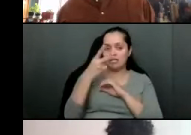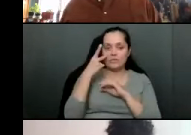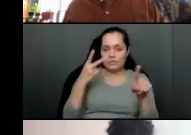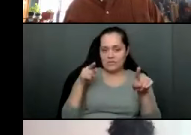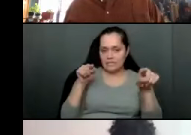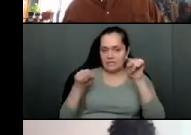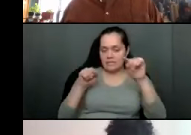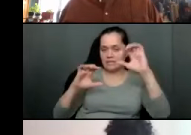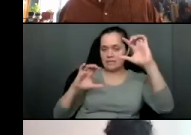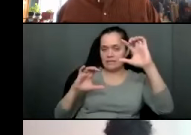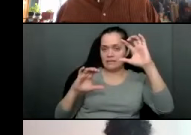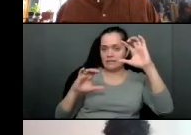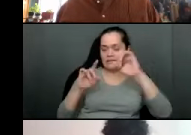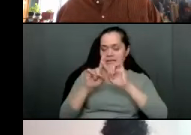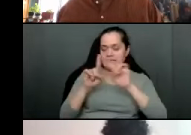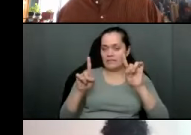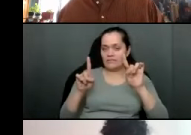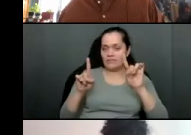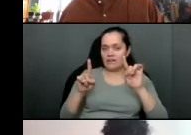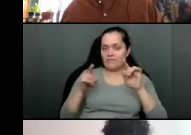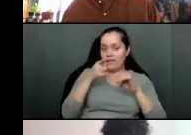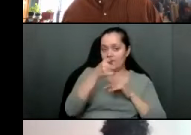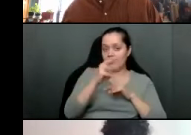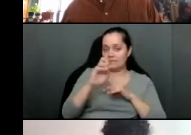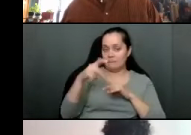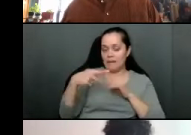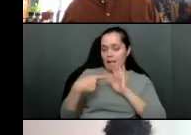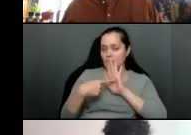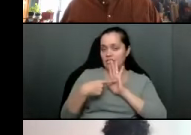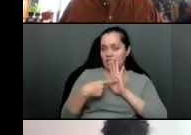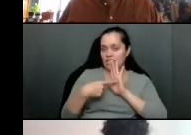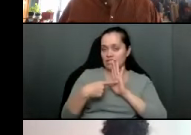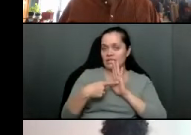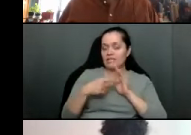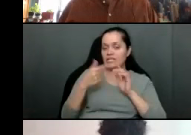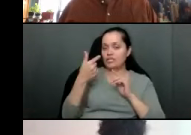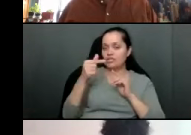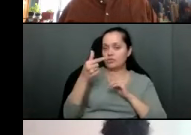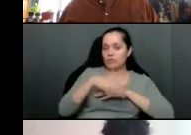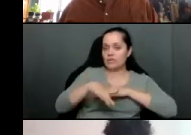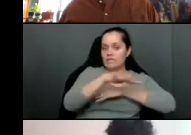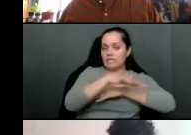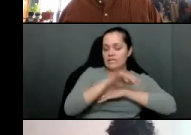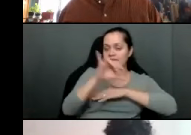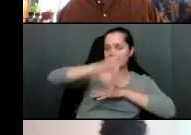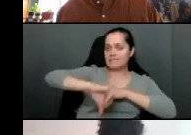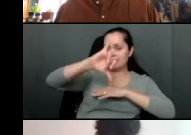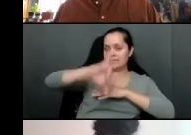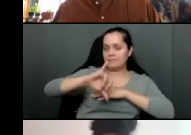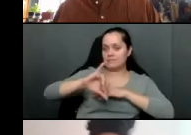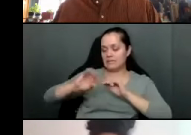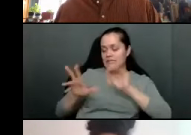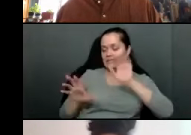the very distinctive feature of this map projection is that Greenland looks to be the same size as